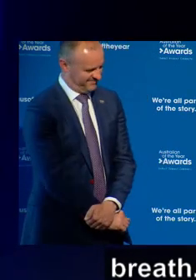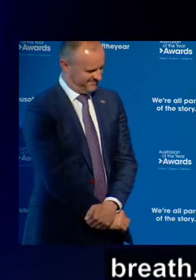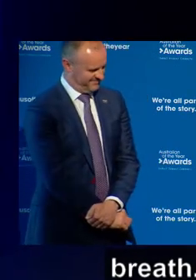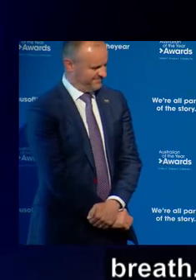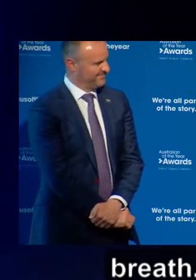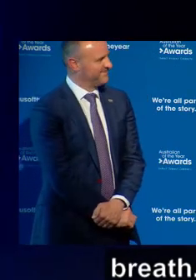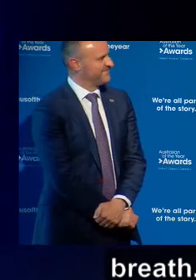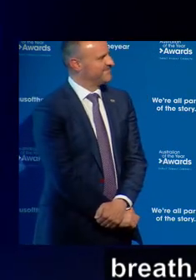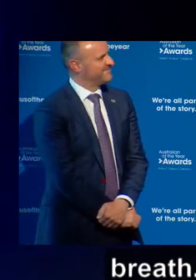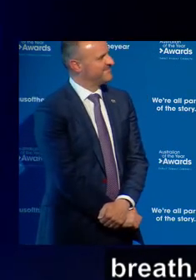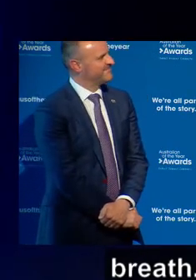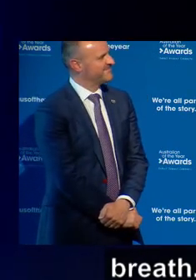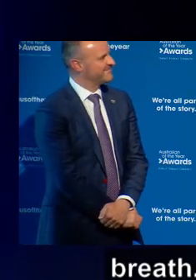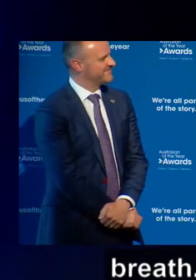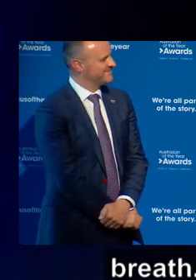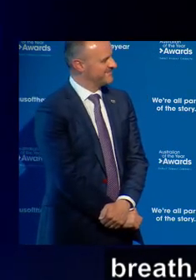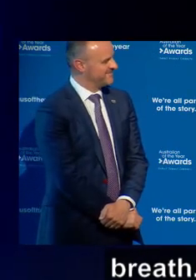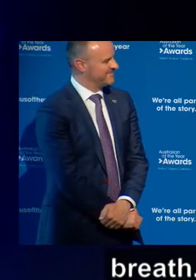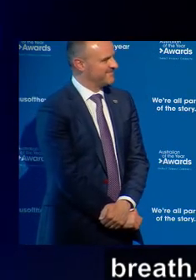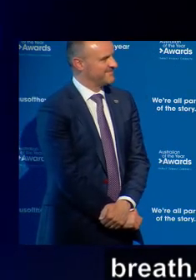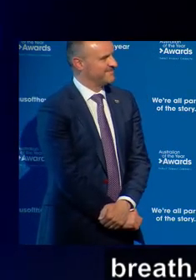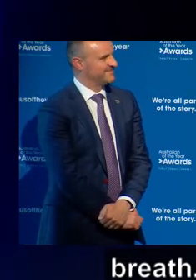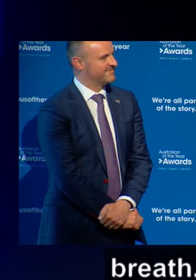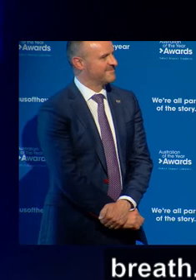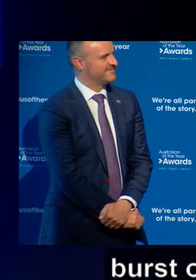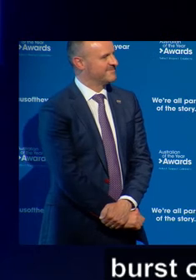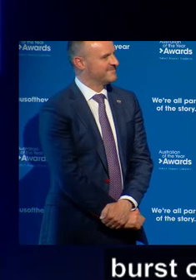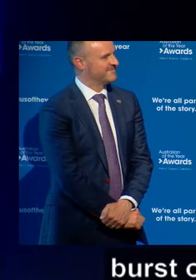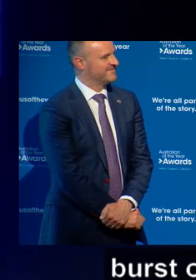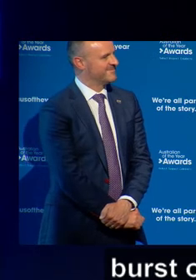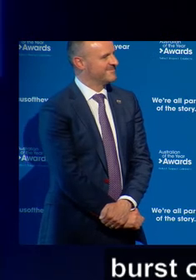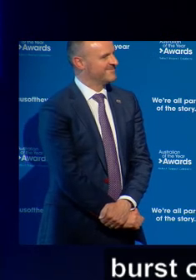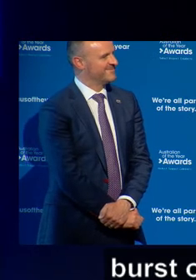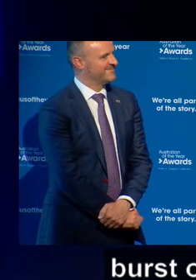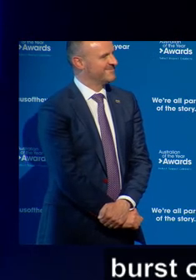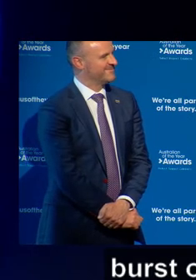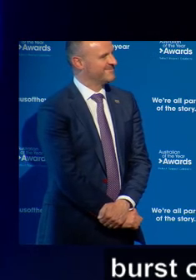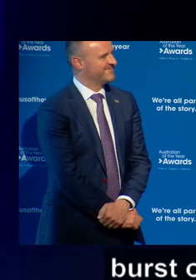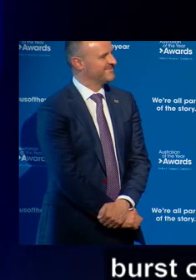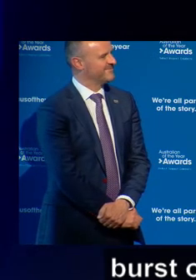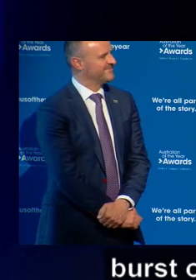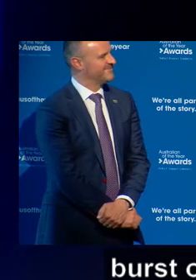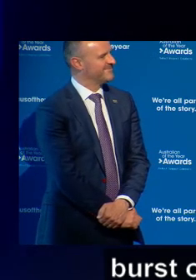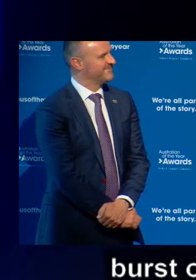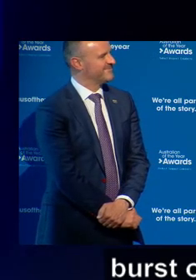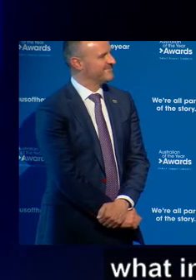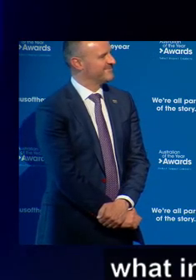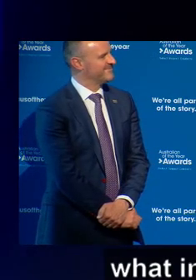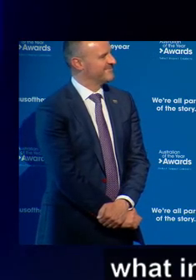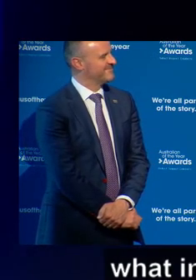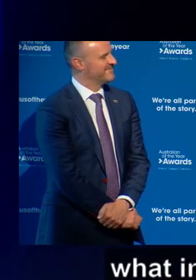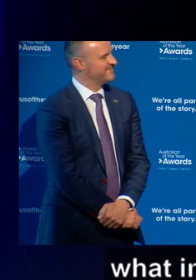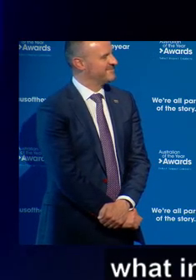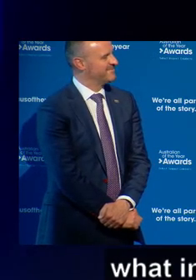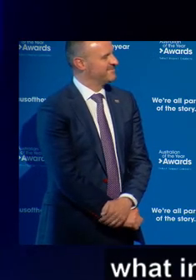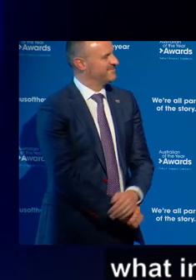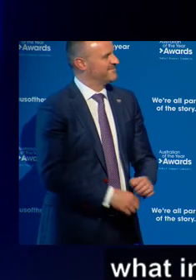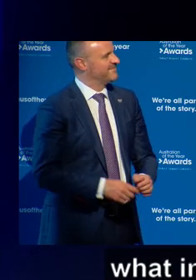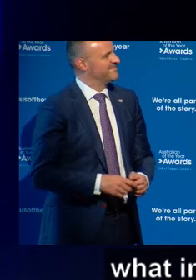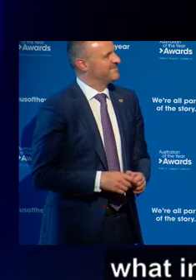Tim, about what inspired you to do what you do. I think one of the things that most inspires me is all the people that I